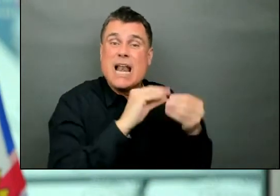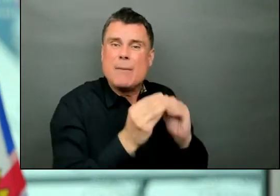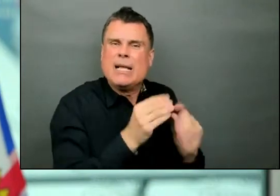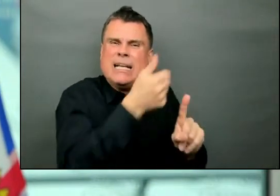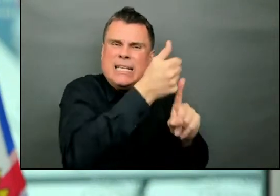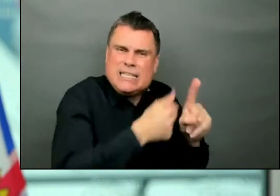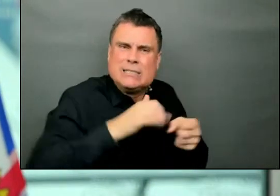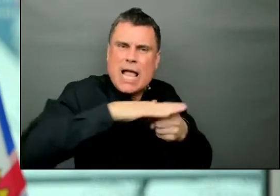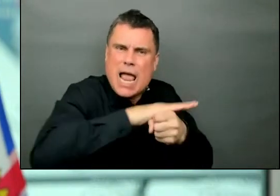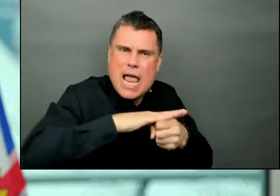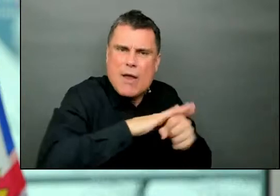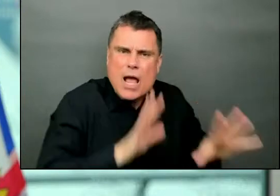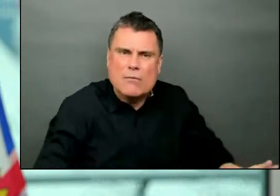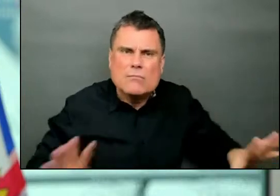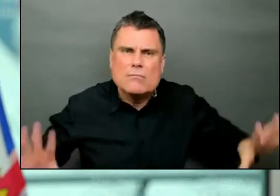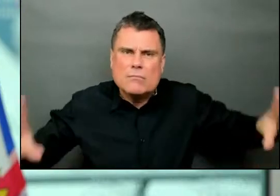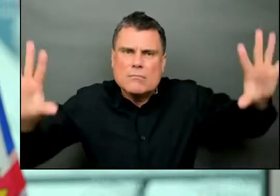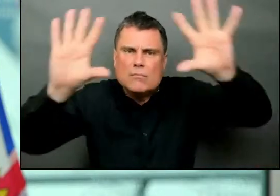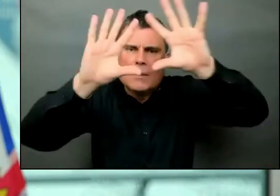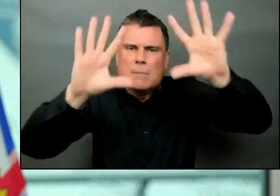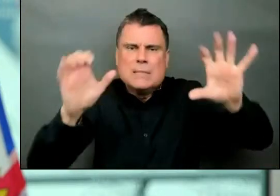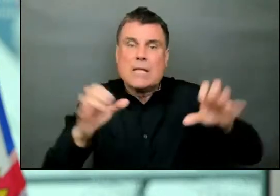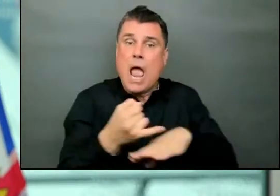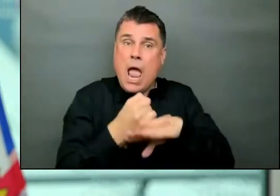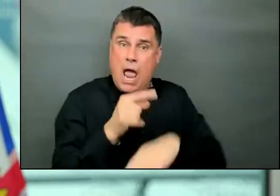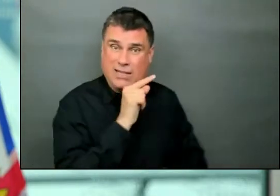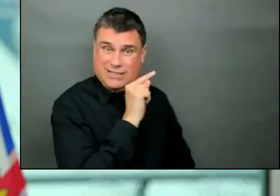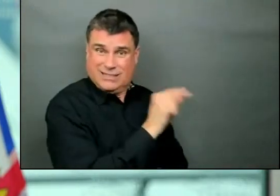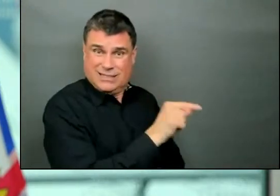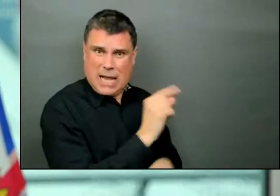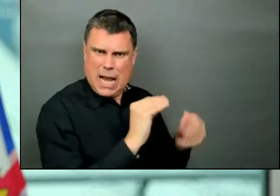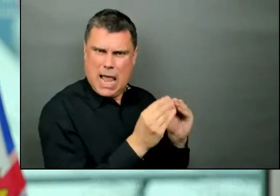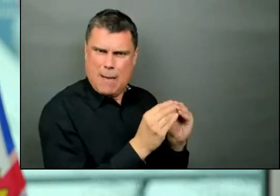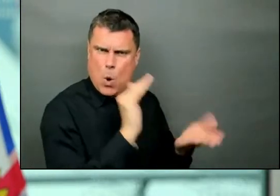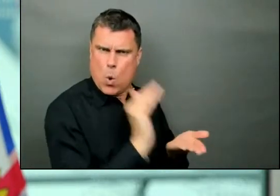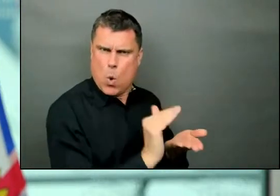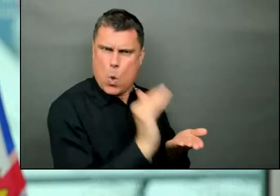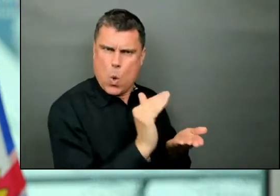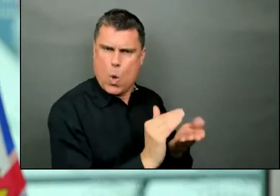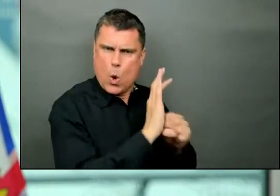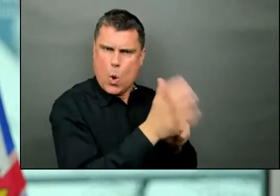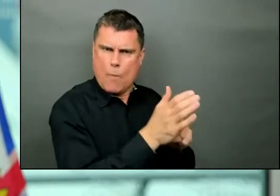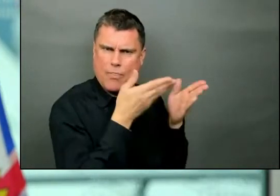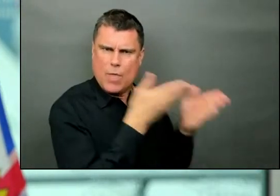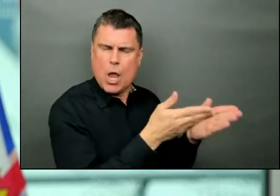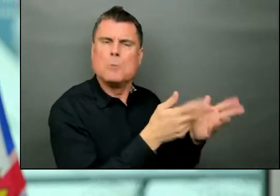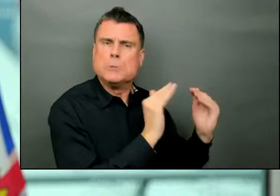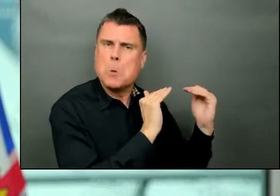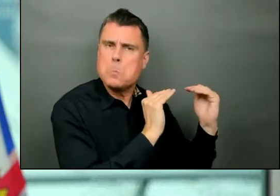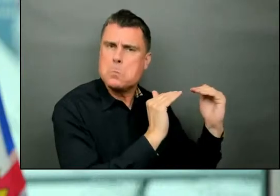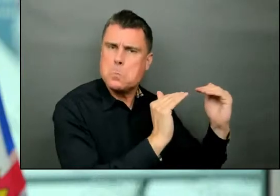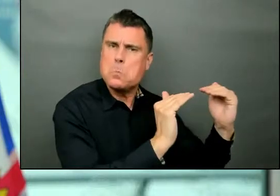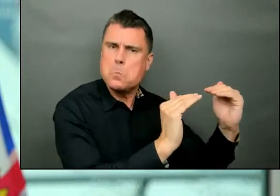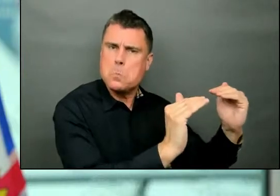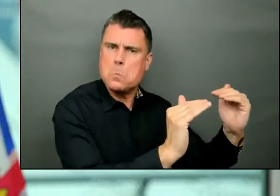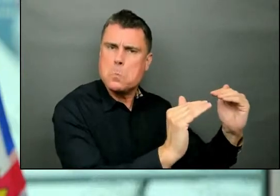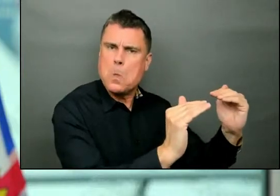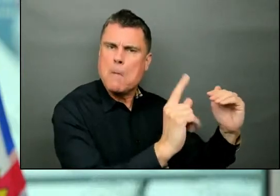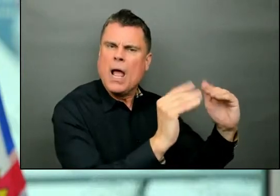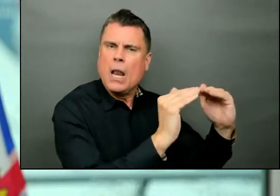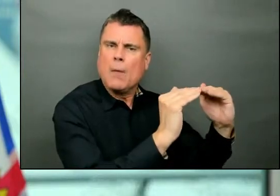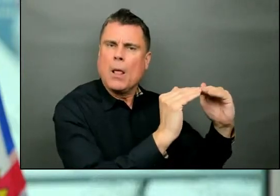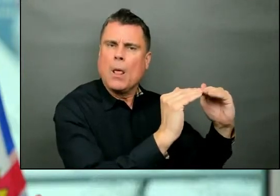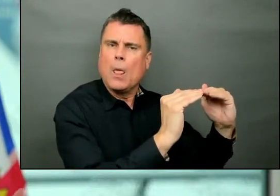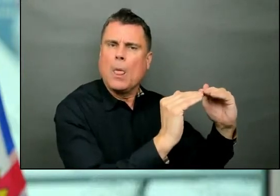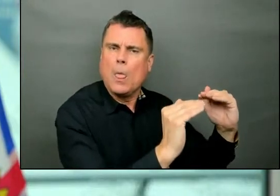Island Health region, the numbers are very low, so it's not what we call a stable number, but it is just under one last time